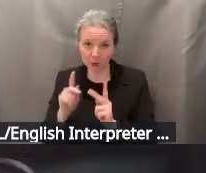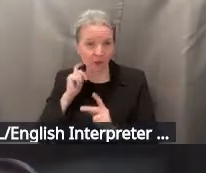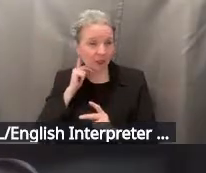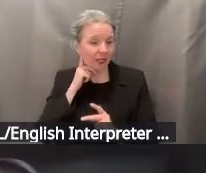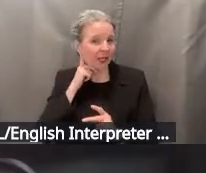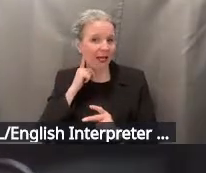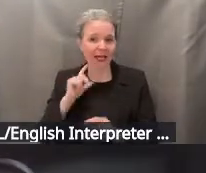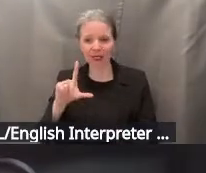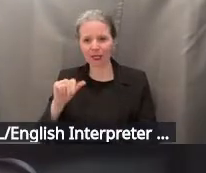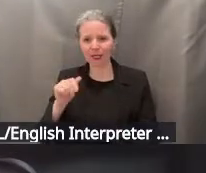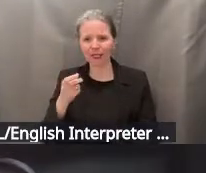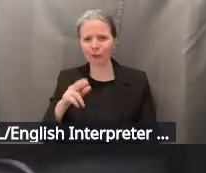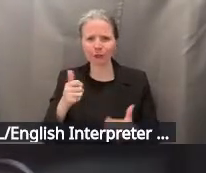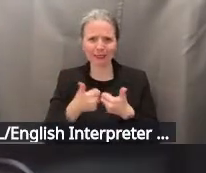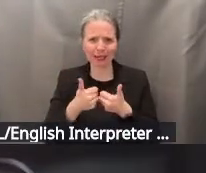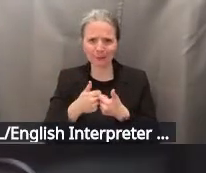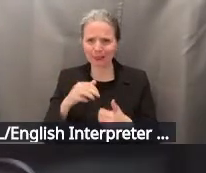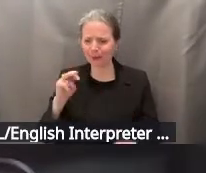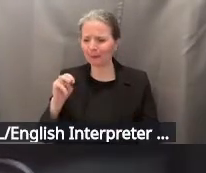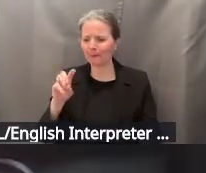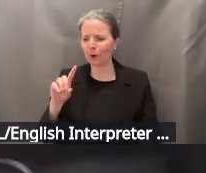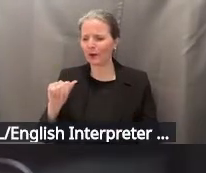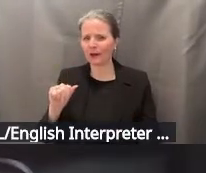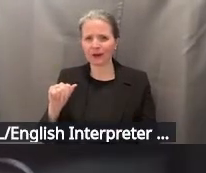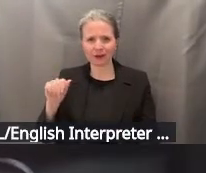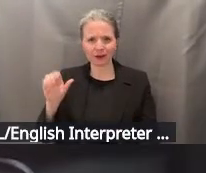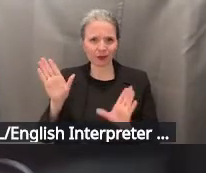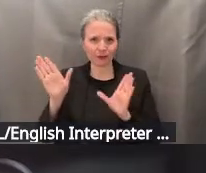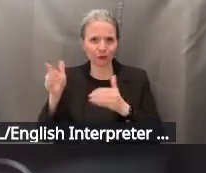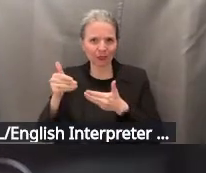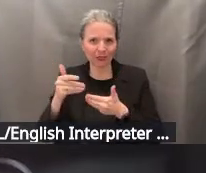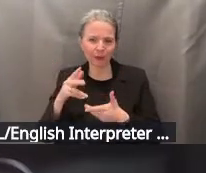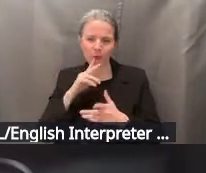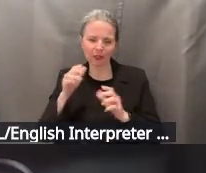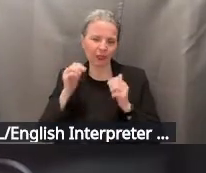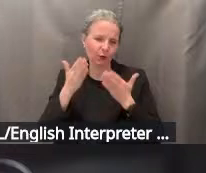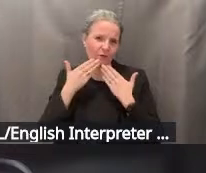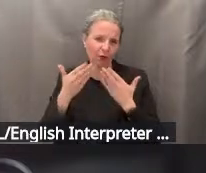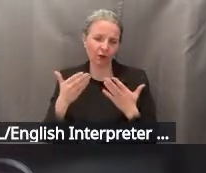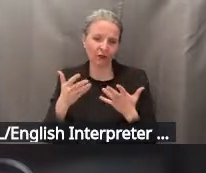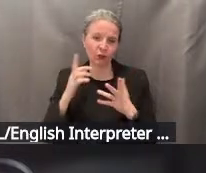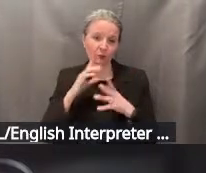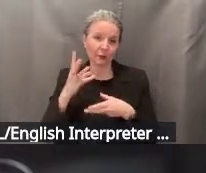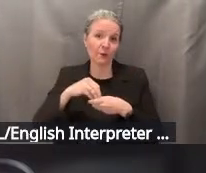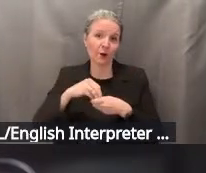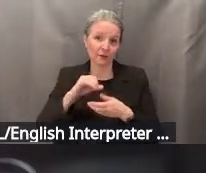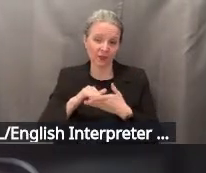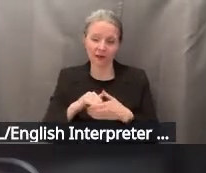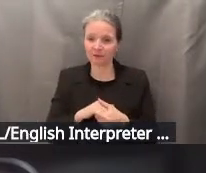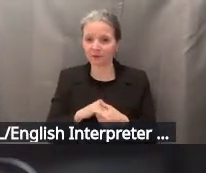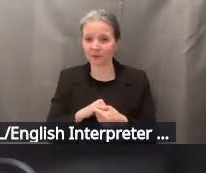Blazer games at the Moda Suite and all of those things. I've just been really grateful to be a part of it.